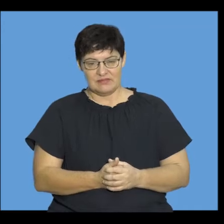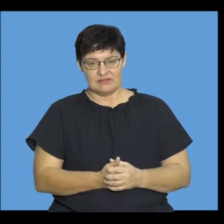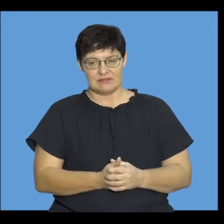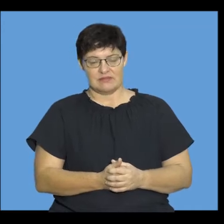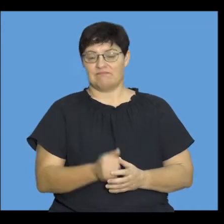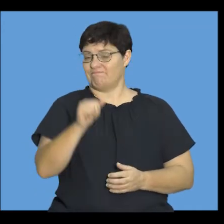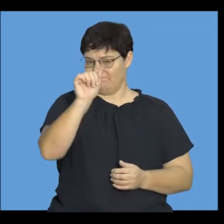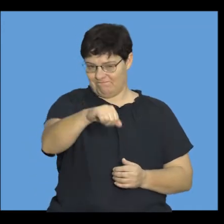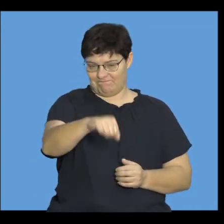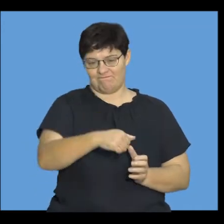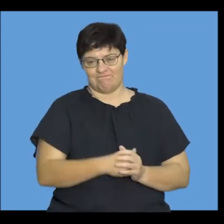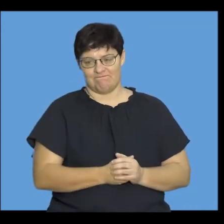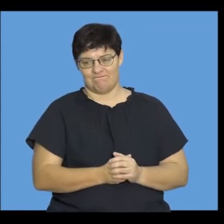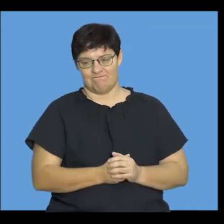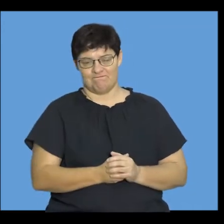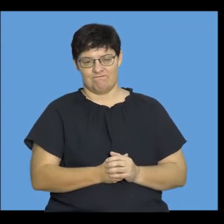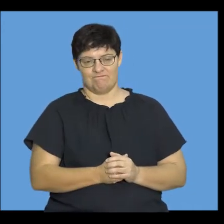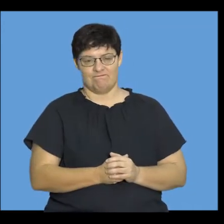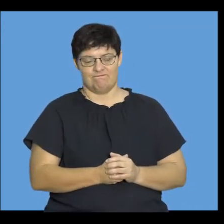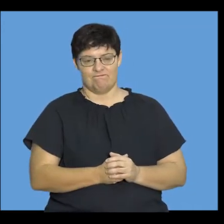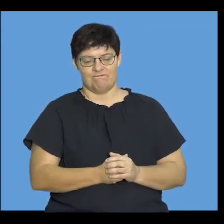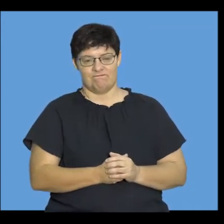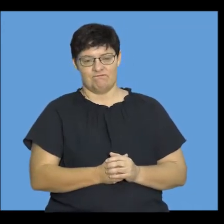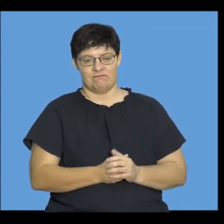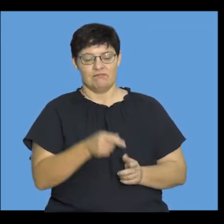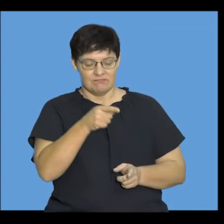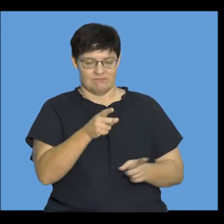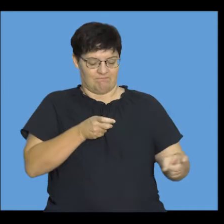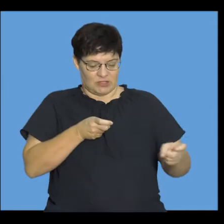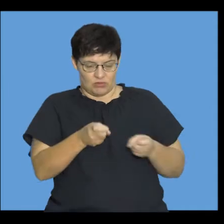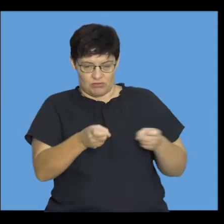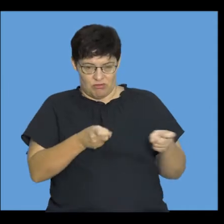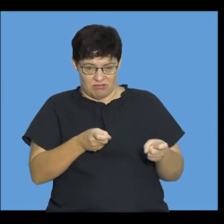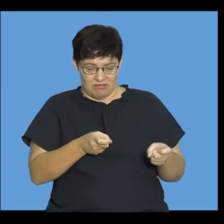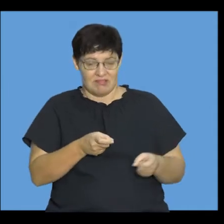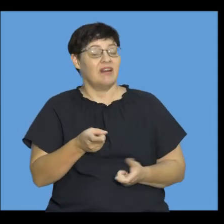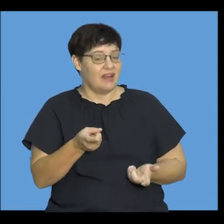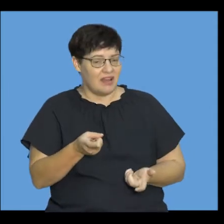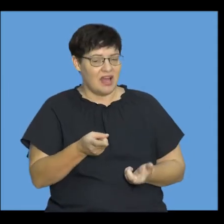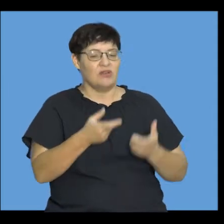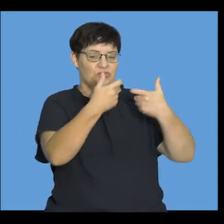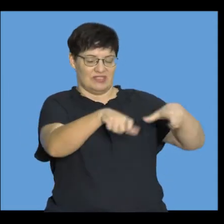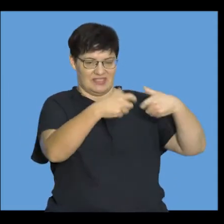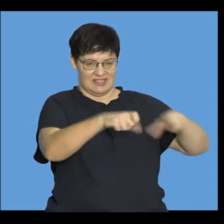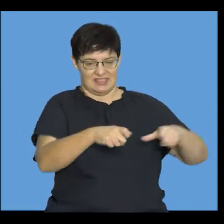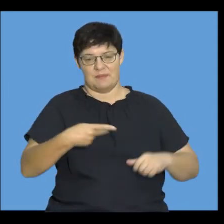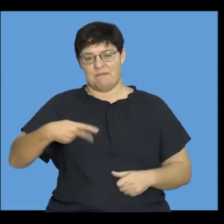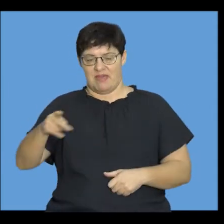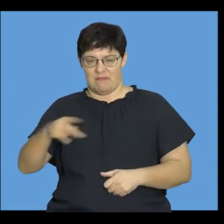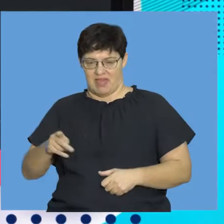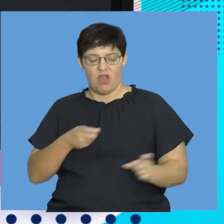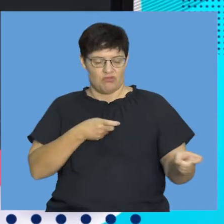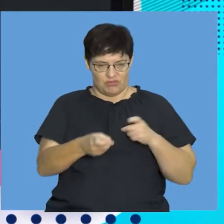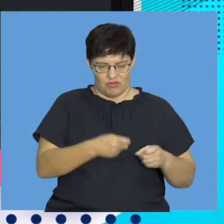And yes, it is a controlling tool for what? Your receipts and your